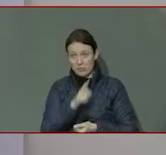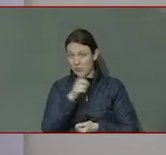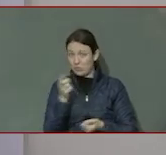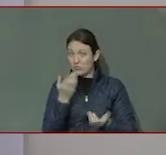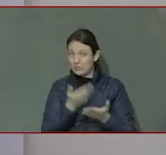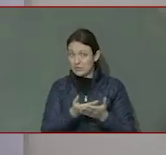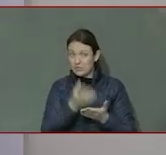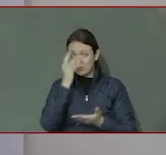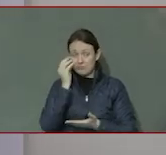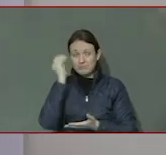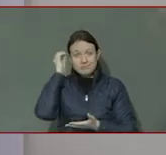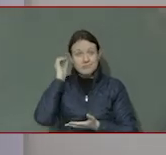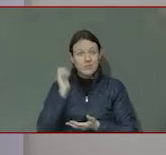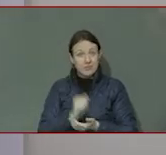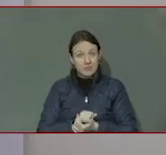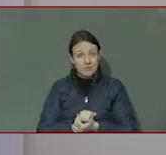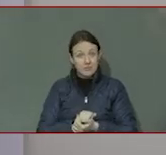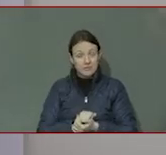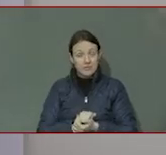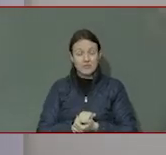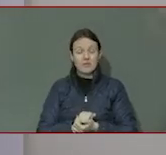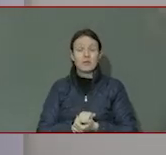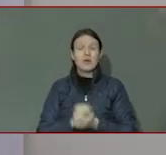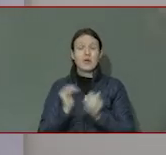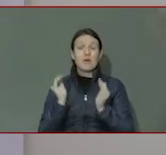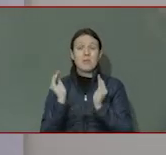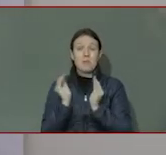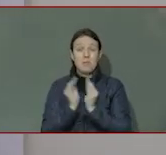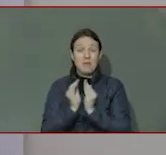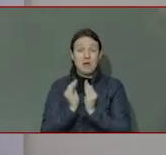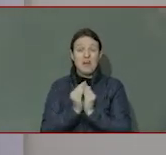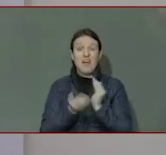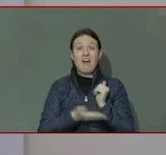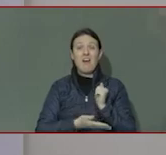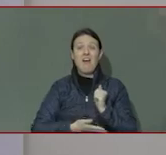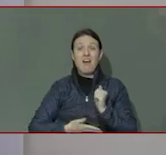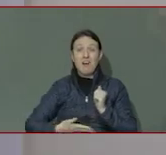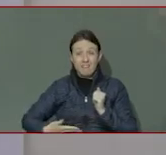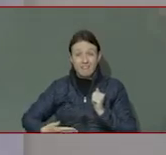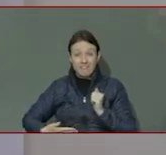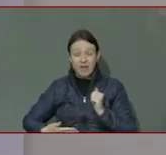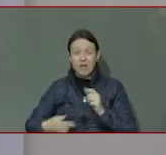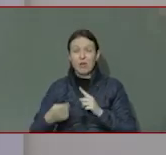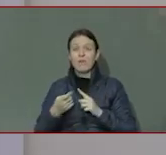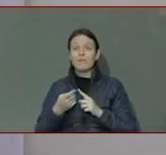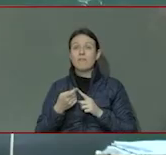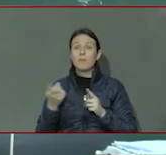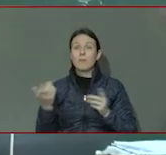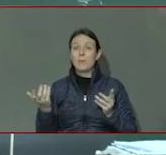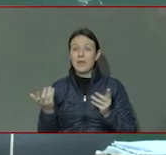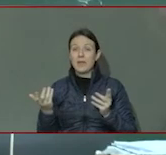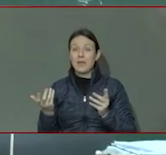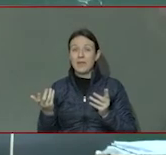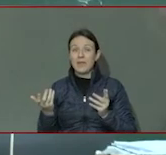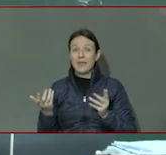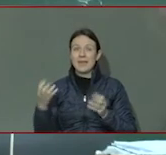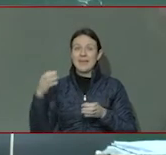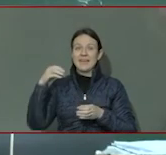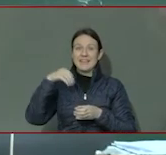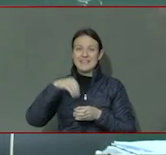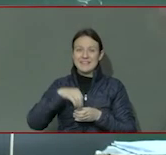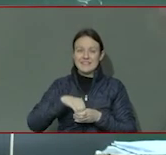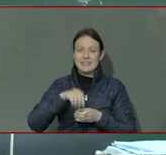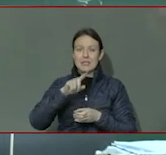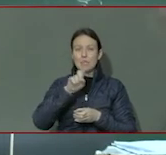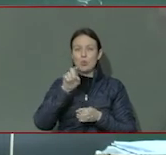down. Half the marks that you are going to get at the end of the year are already in the question paper